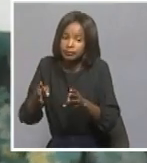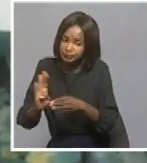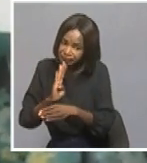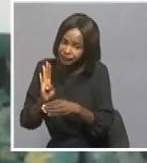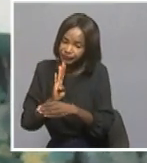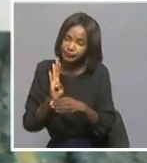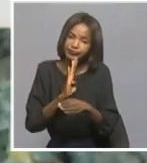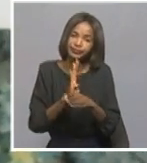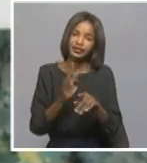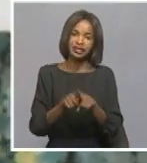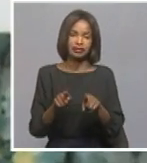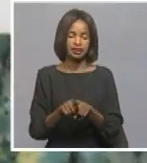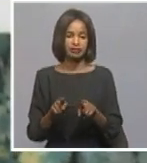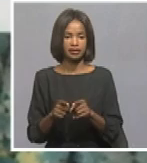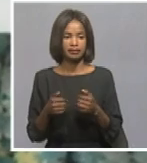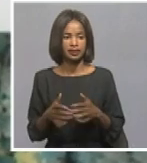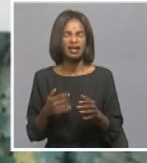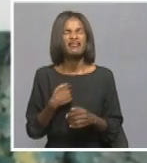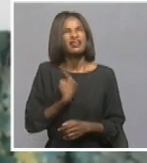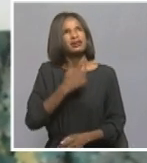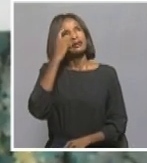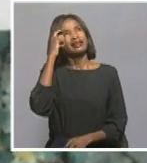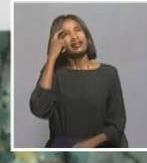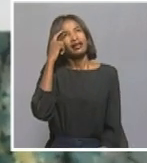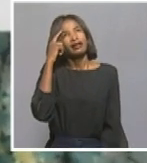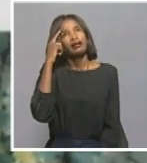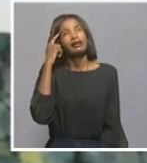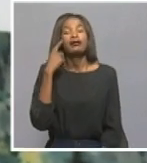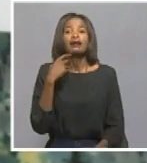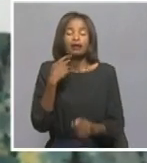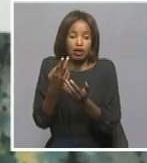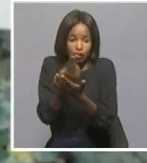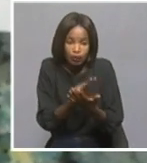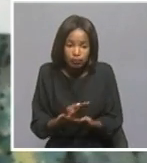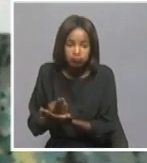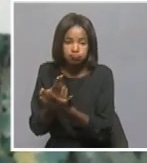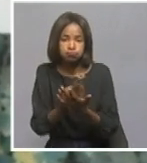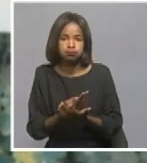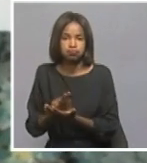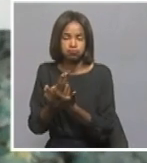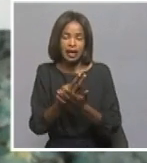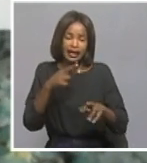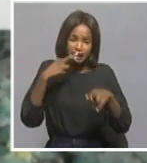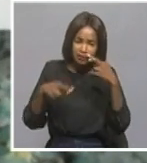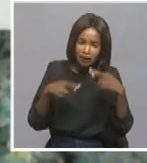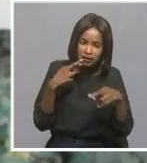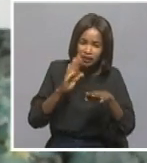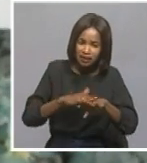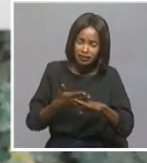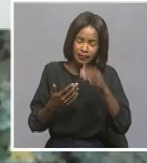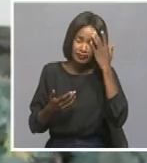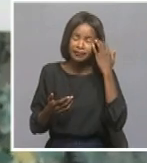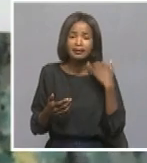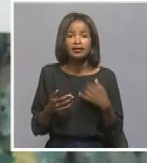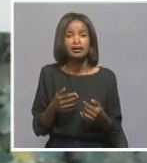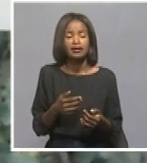more innovative. I have seen, especially from the hospitality sector, I mean, the restaurants, had